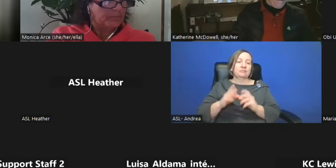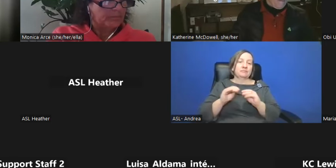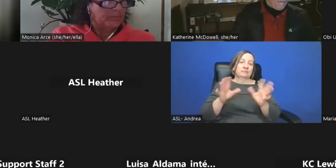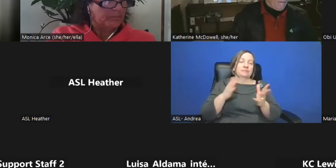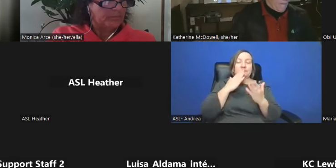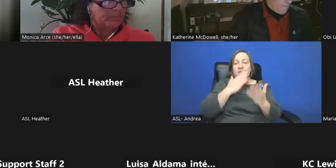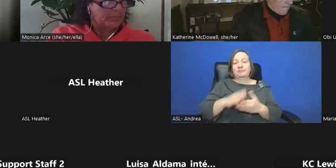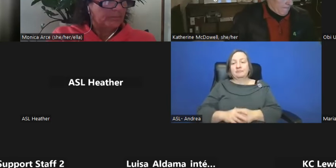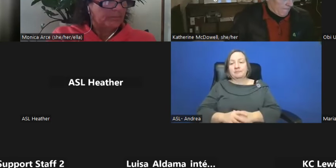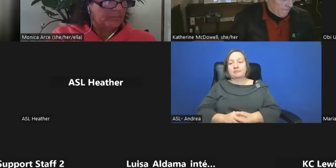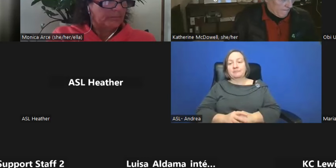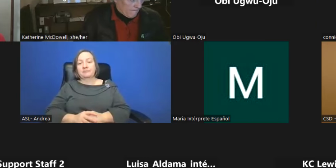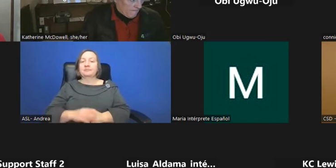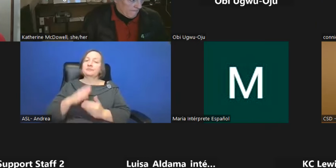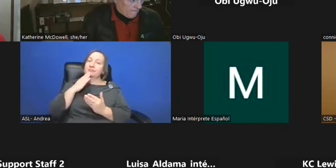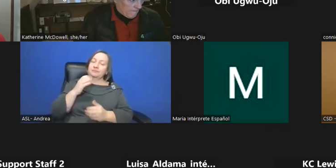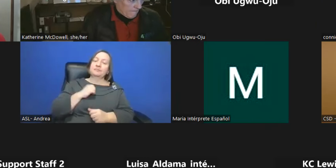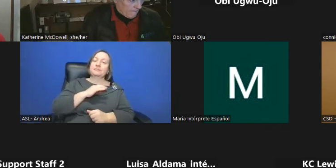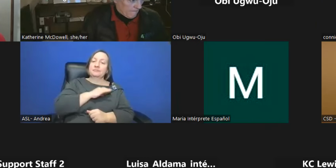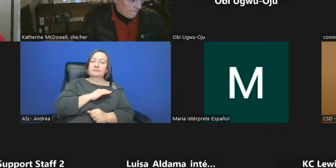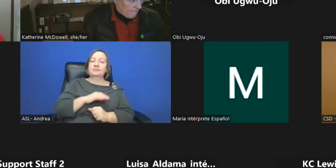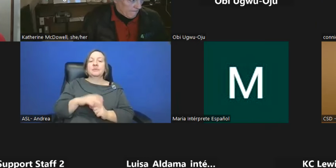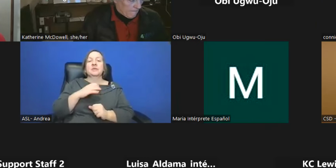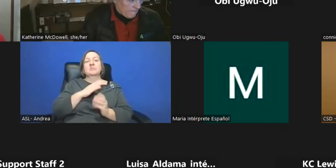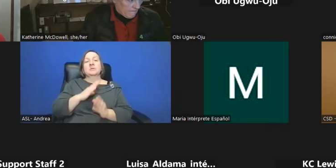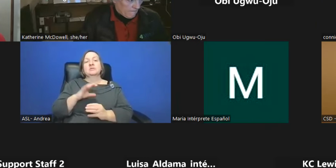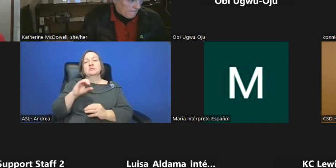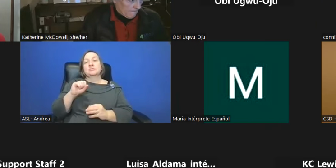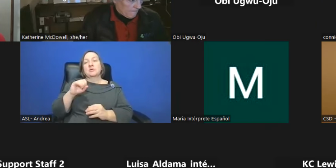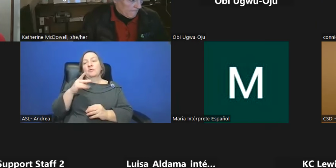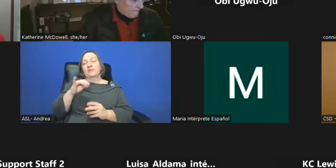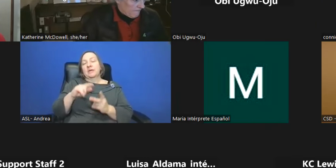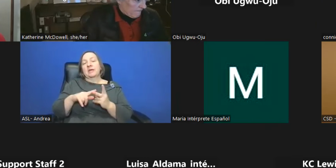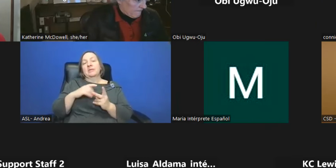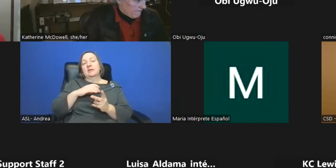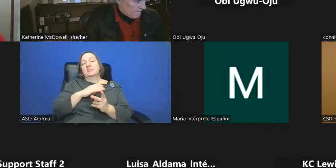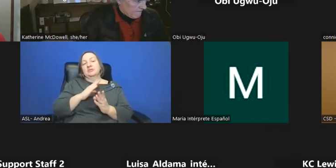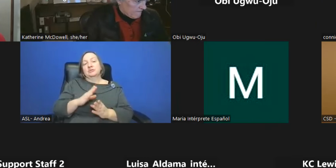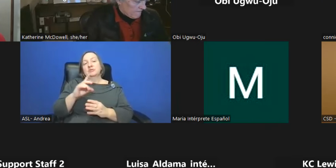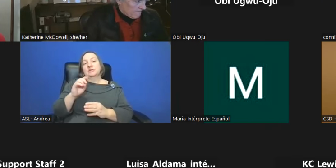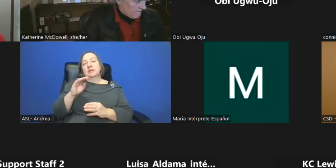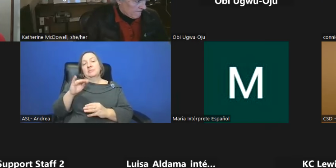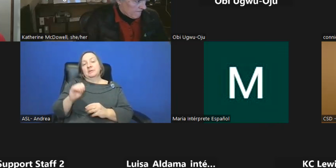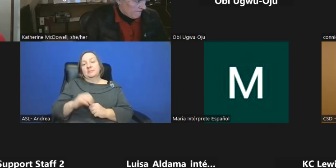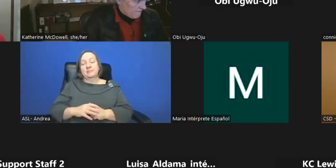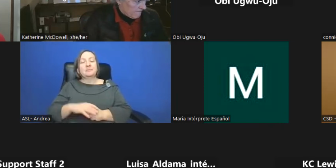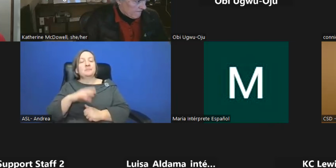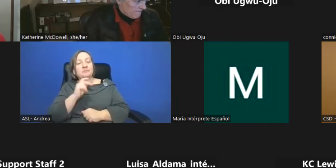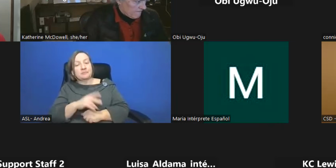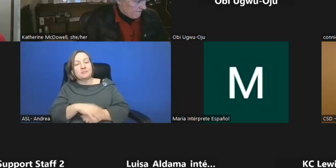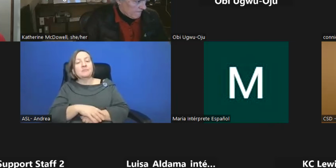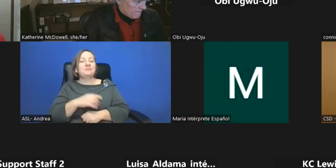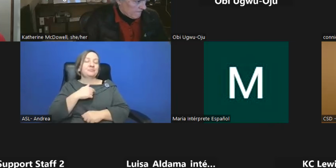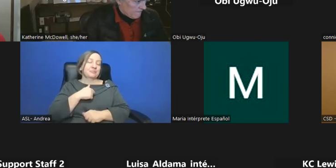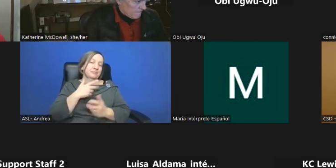you. Thank you, staff. Commissioner Sophia and then Commissioner Debbie. Okay, I